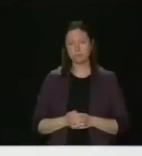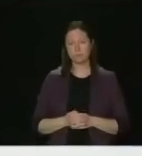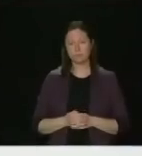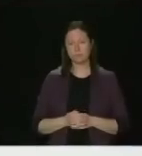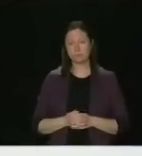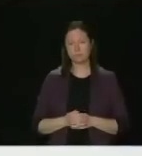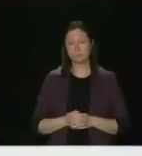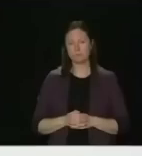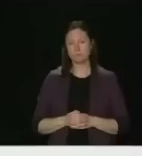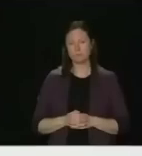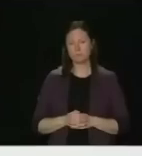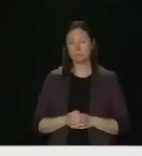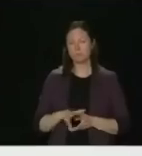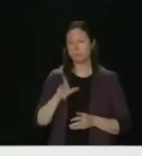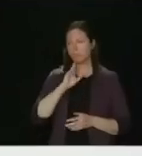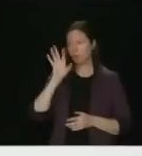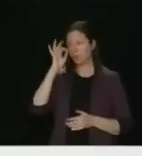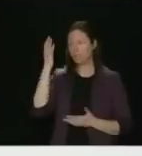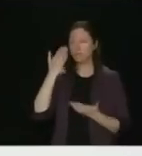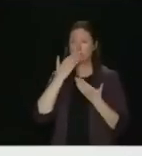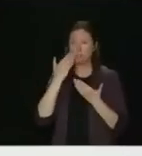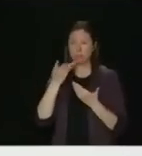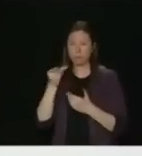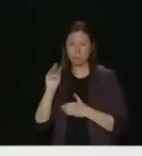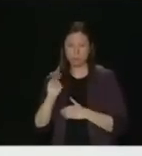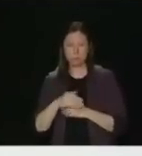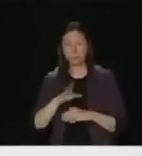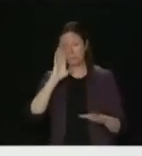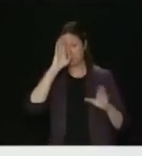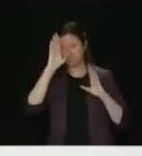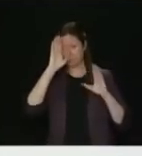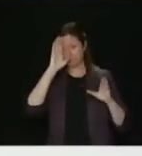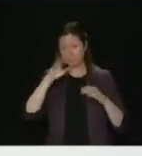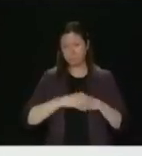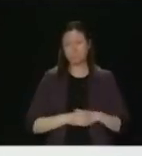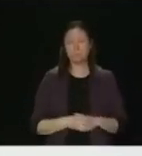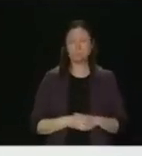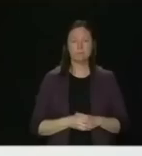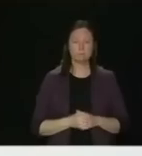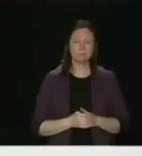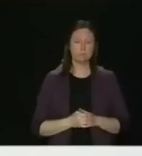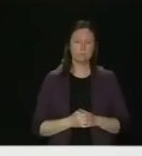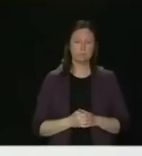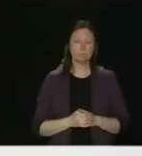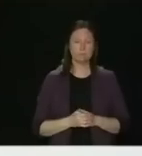Merci, Monsieur le Premier. Thank you, Prime Minister. Hello, everyone.